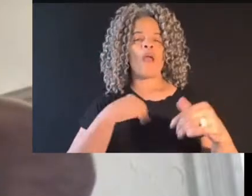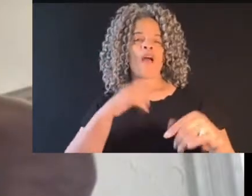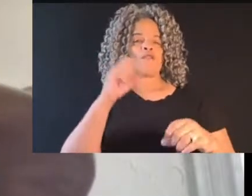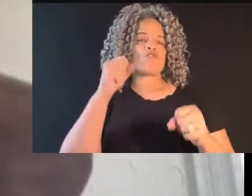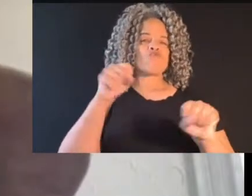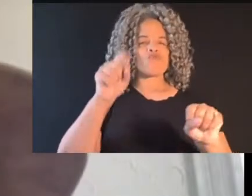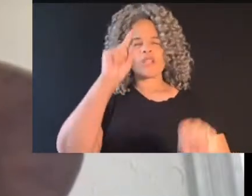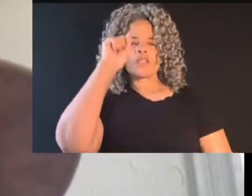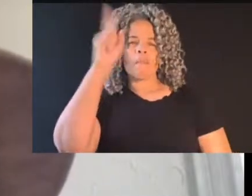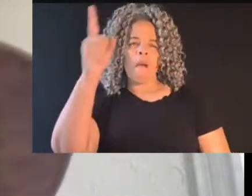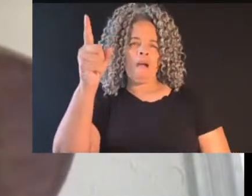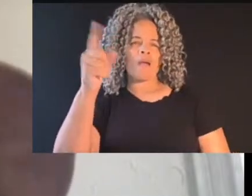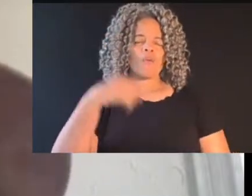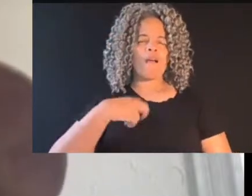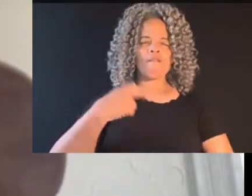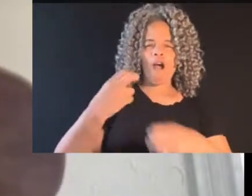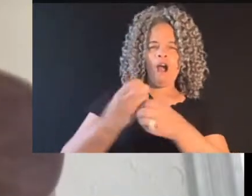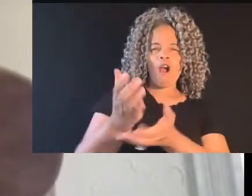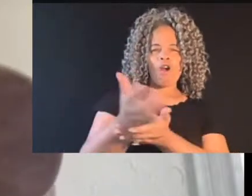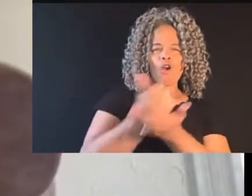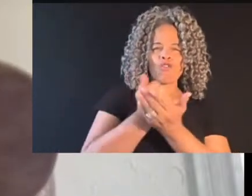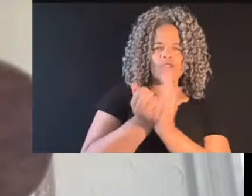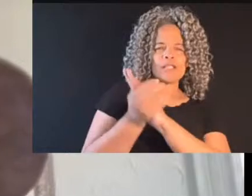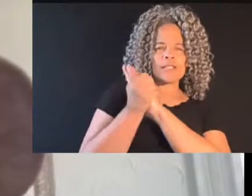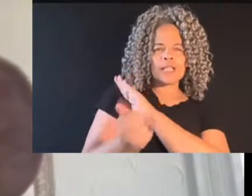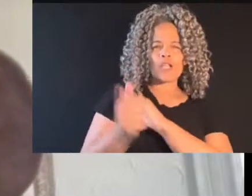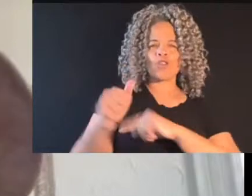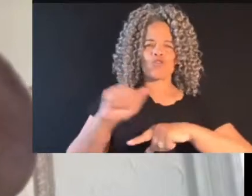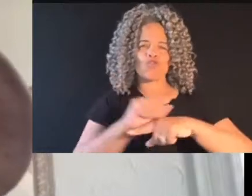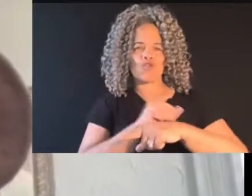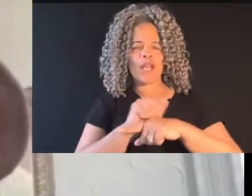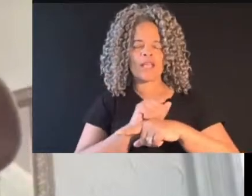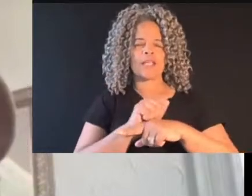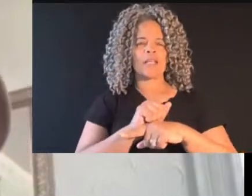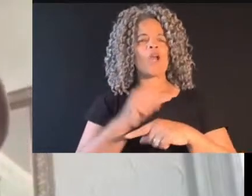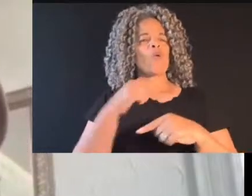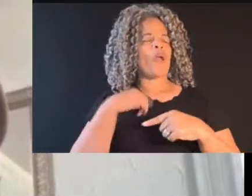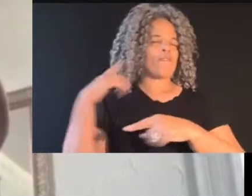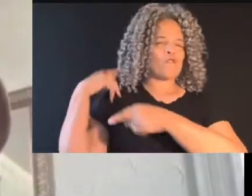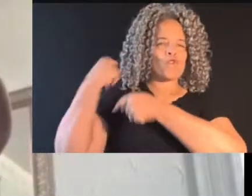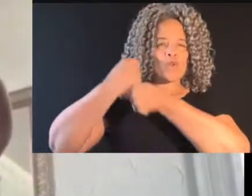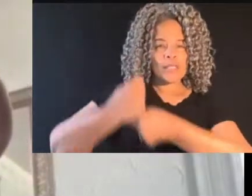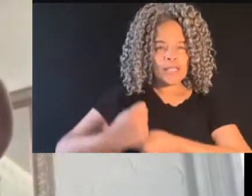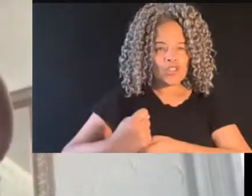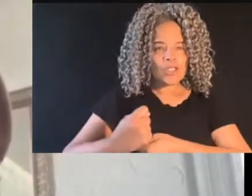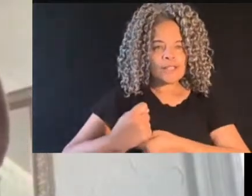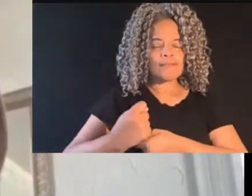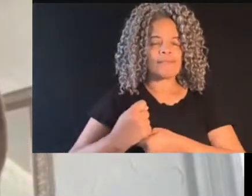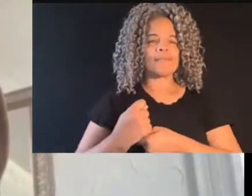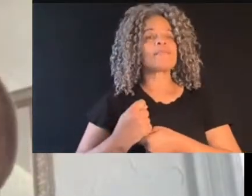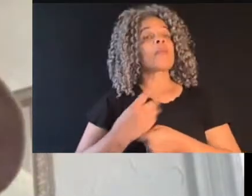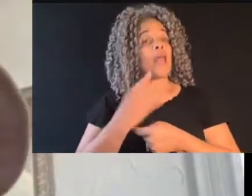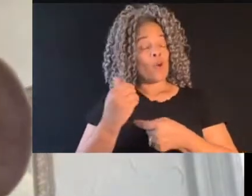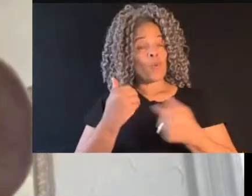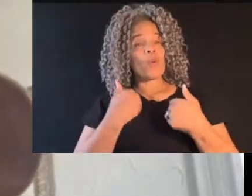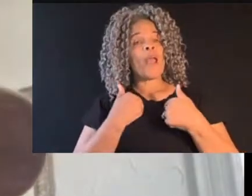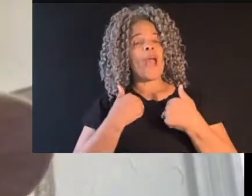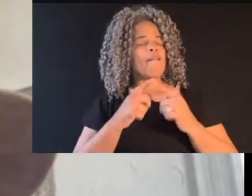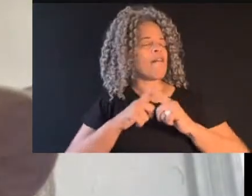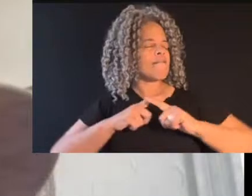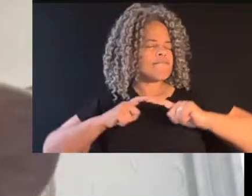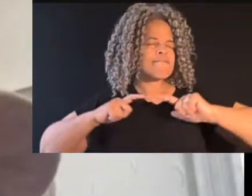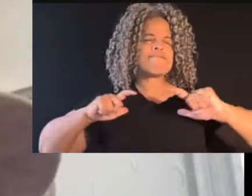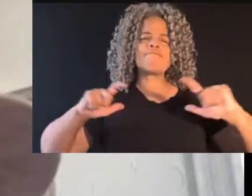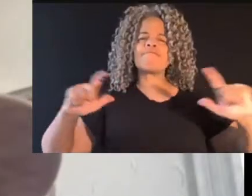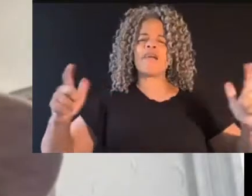smarts. We got hard-earned skills, training. We have tradition. And we have vast